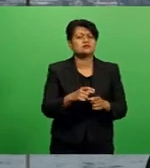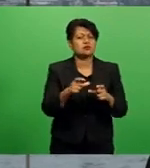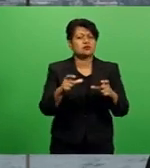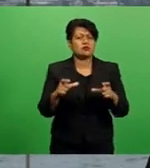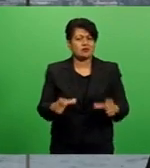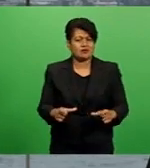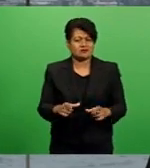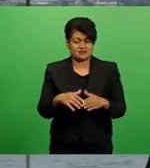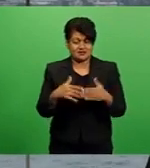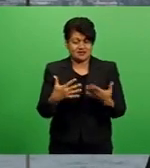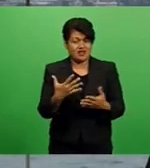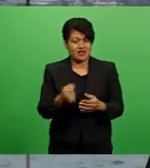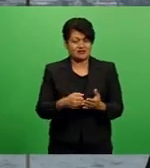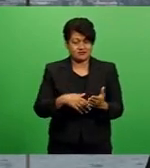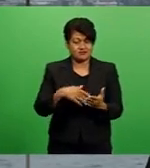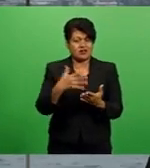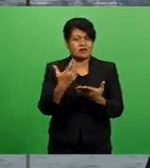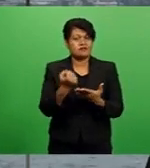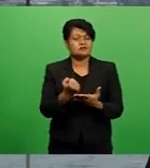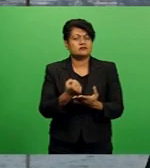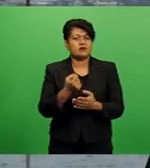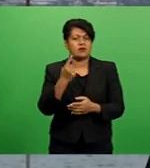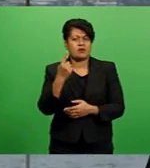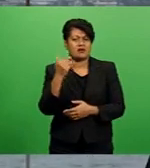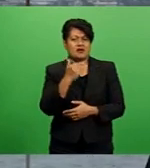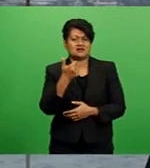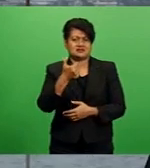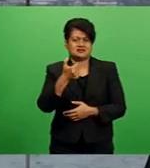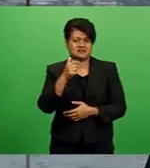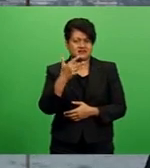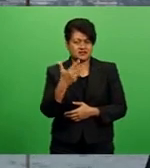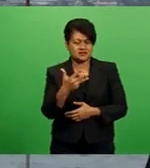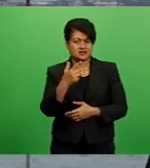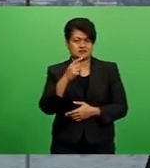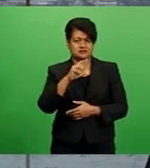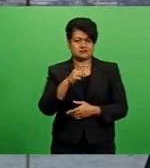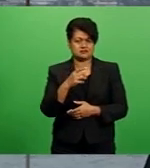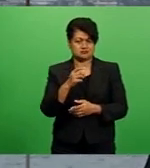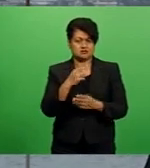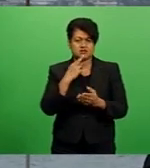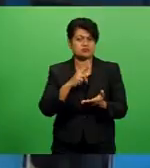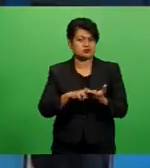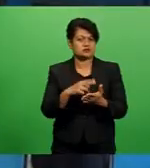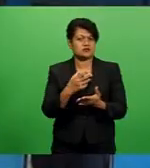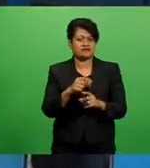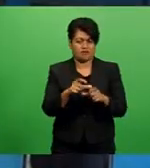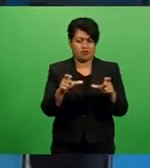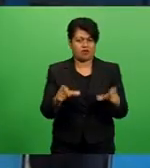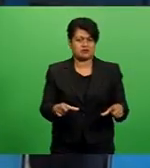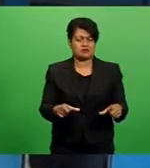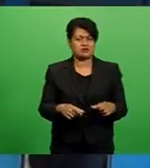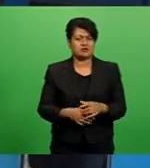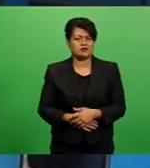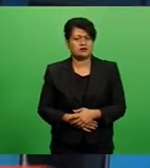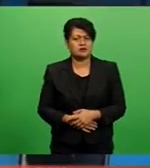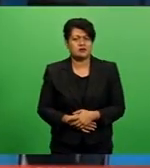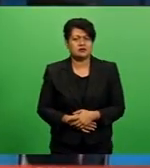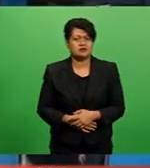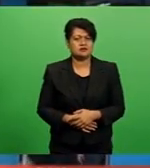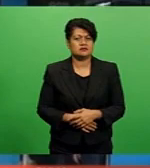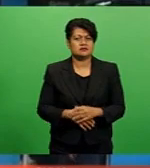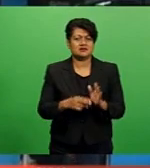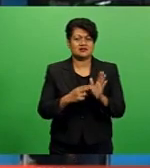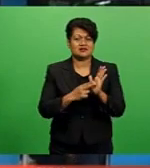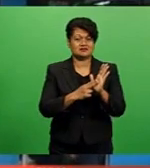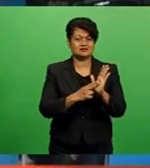filed around 169 cases in the Magistrates Court. Kritika Kumar reports. The Nasinu